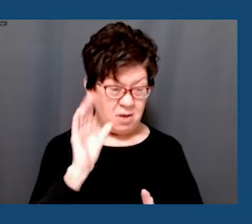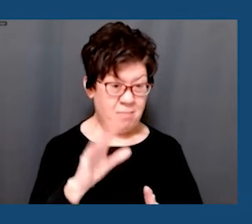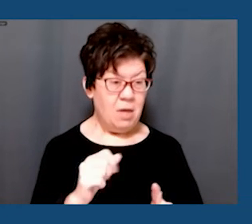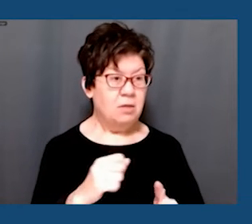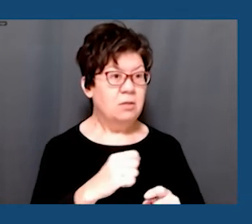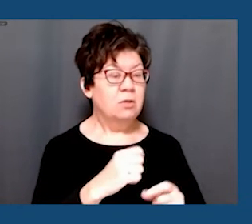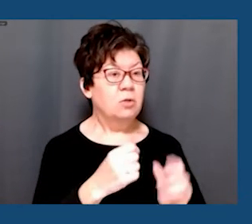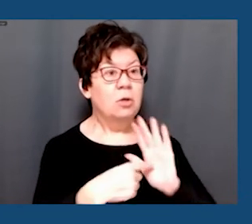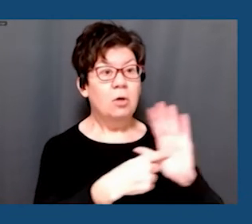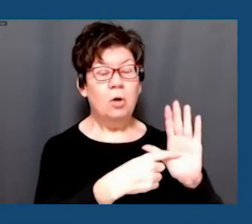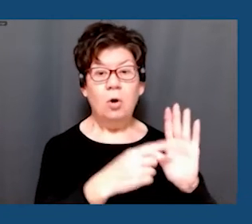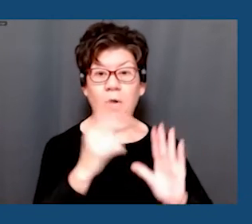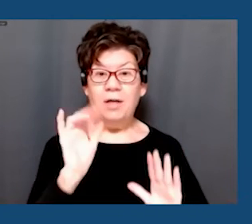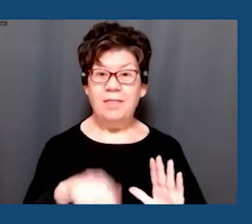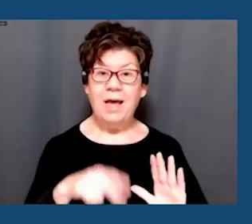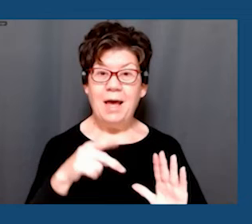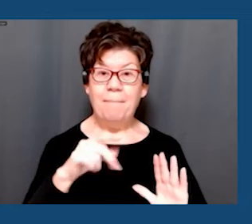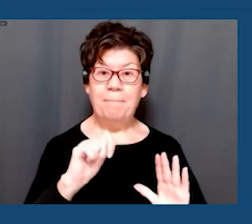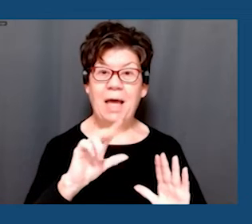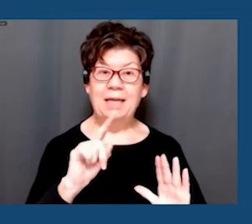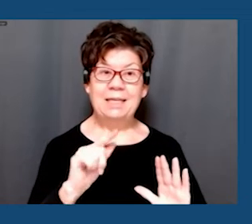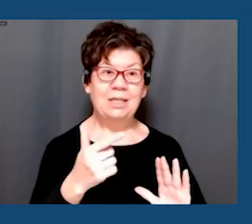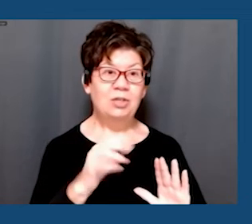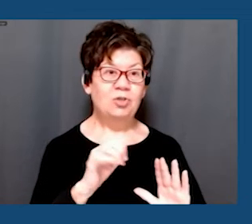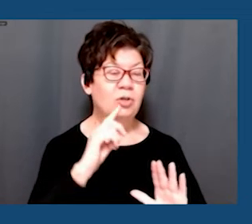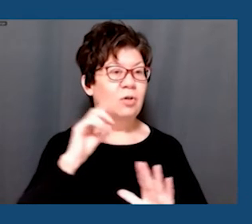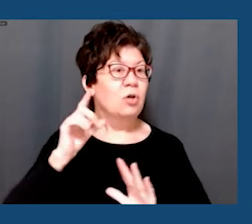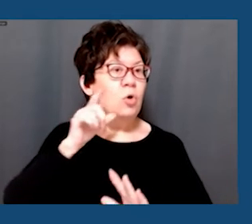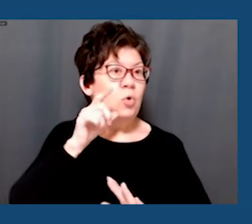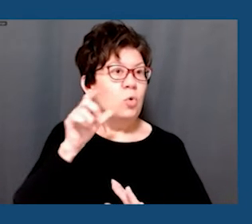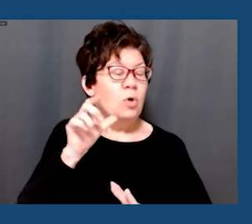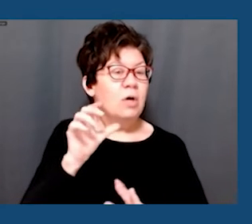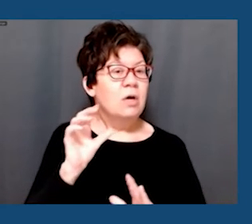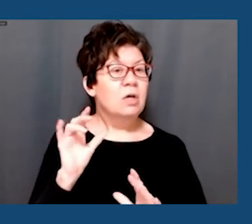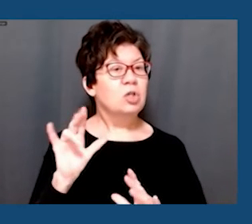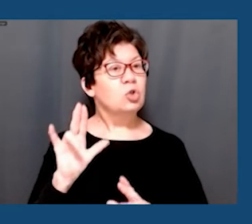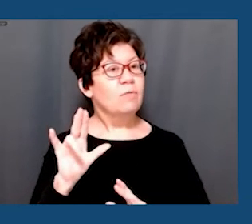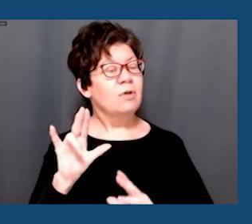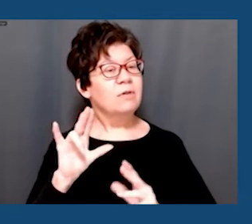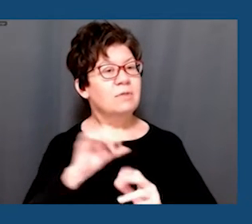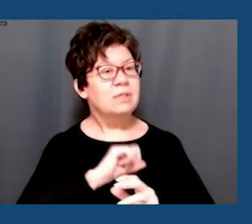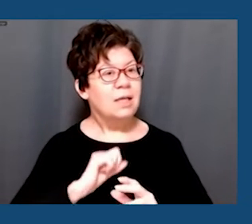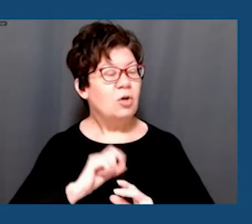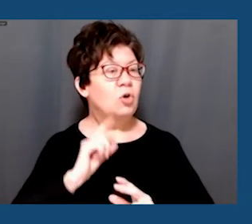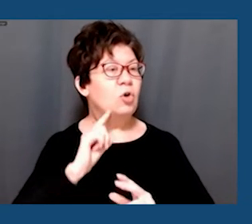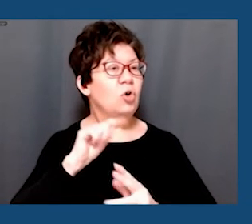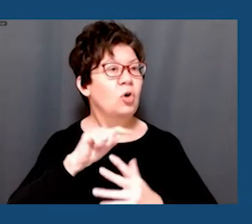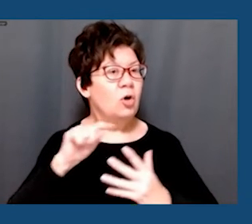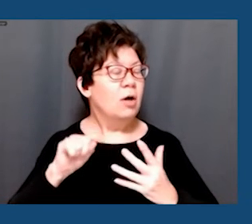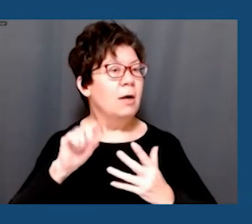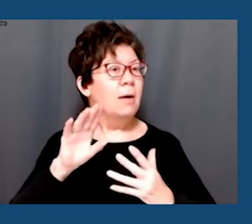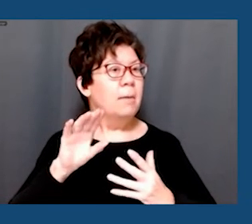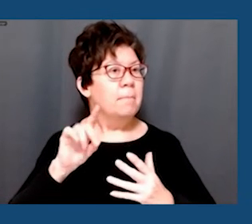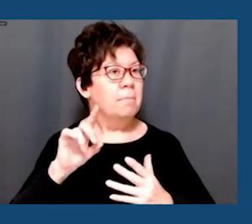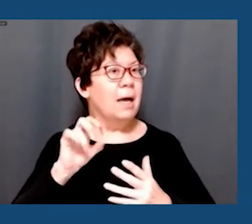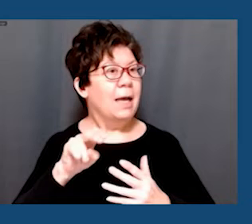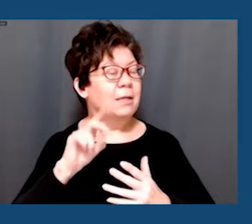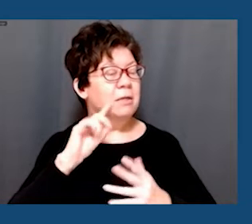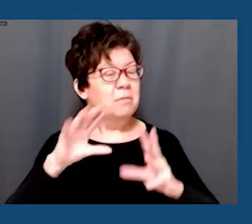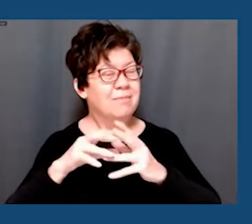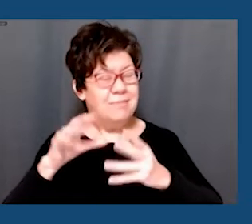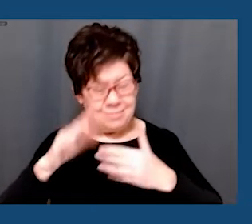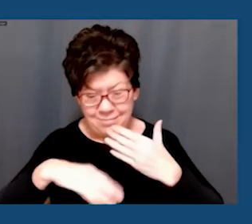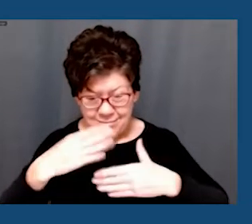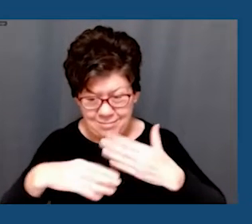together with the voices of a conservative senator, Democrats, and the Biden administration to deal with the border, and